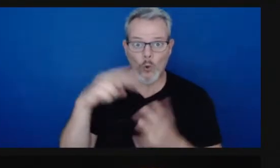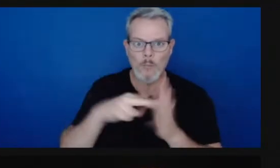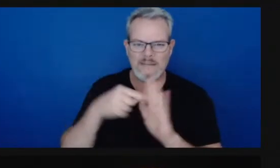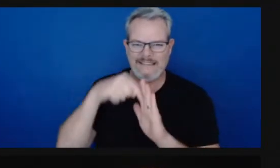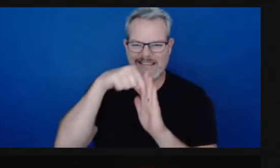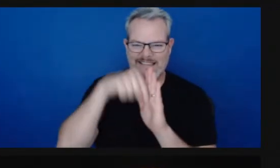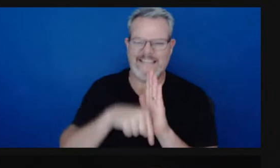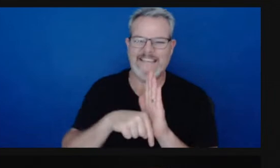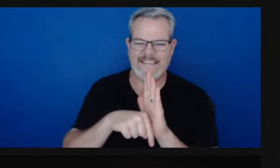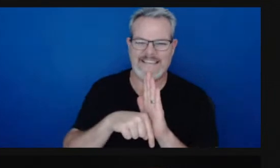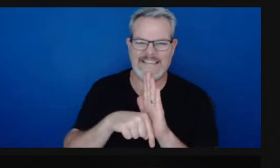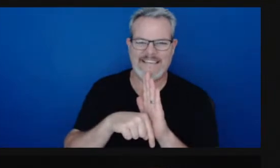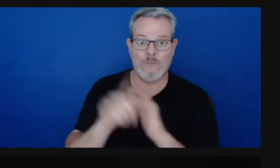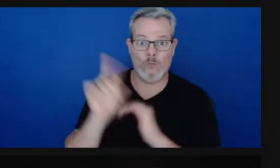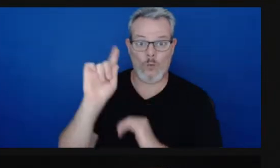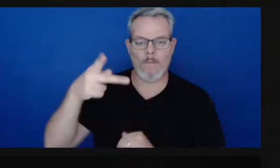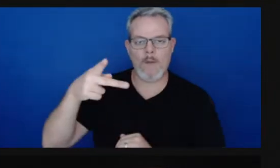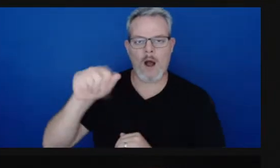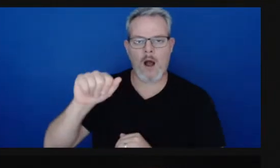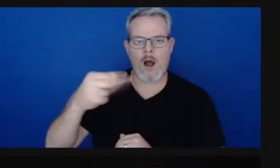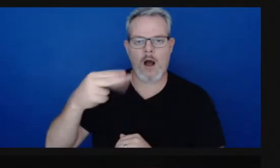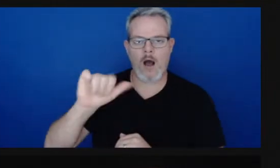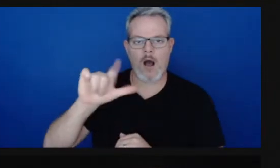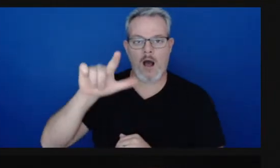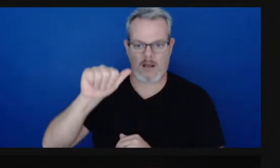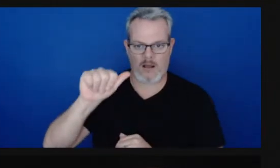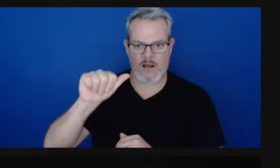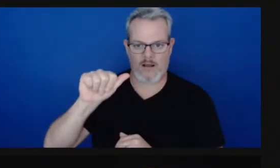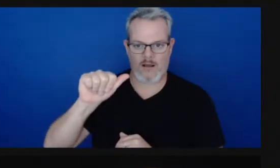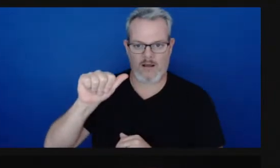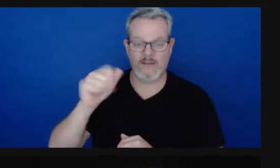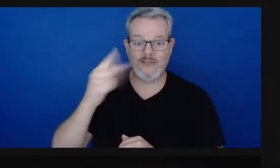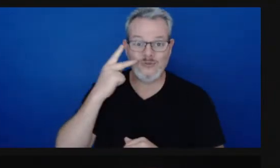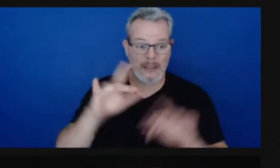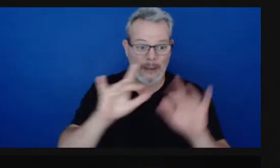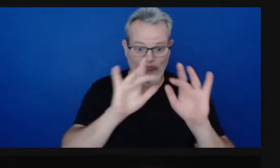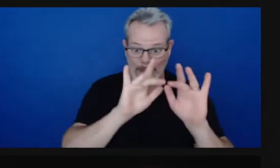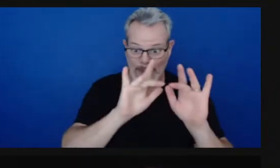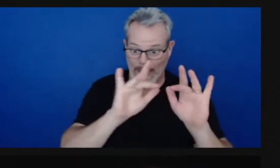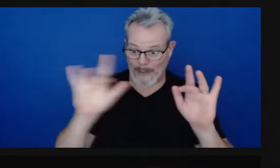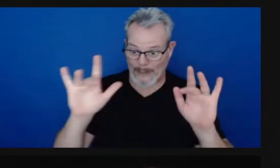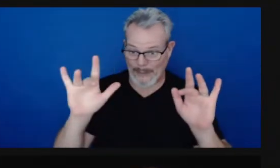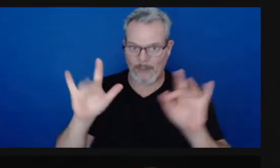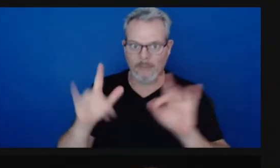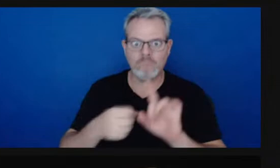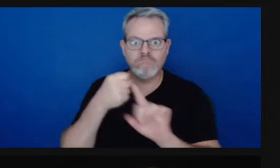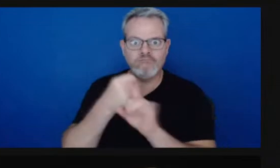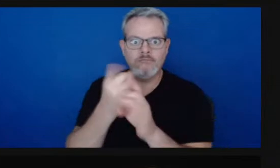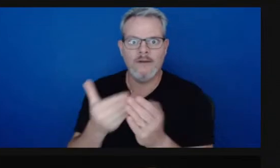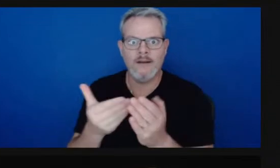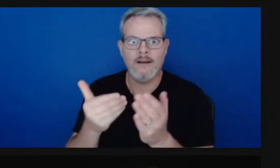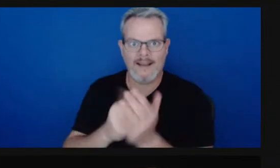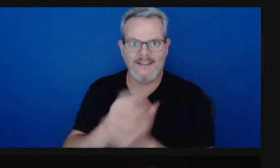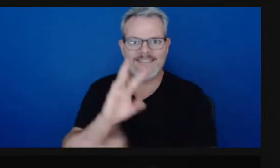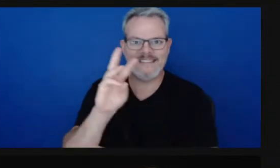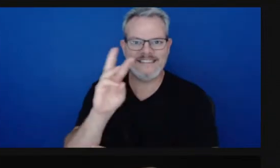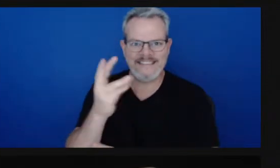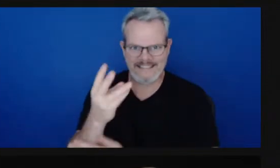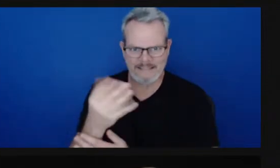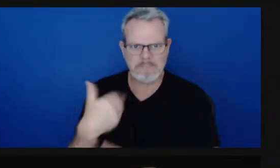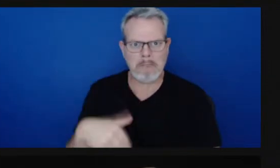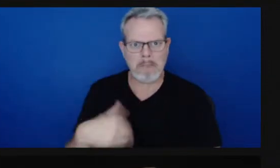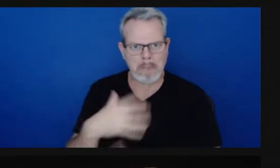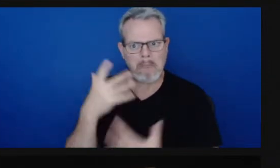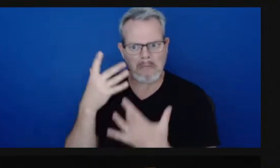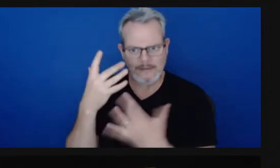right here. And then on the 6th, they do seem to resume as well. interestingly, right? And